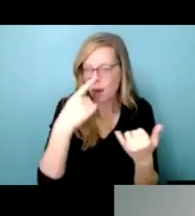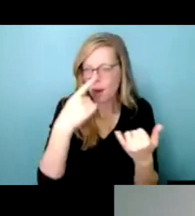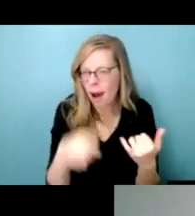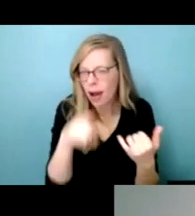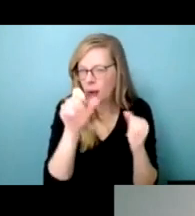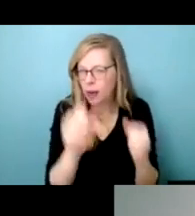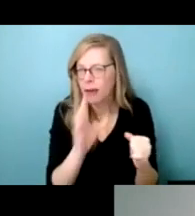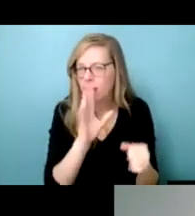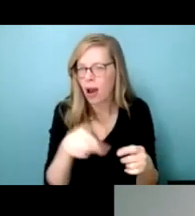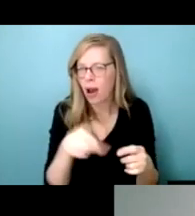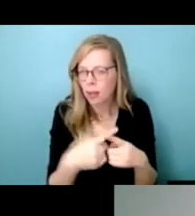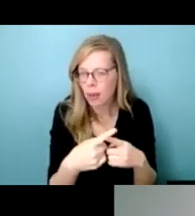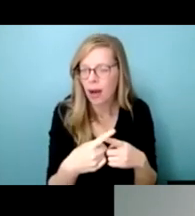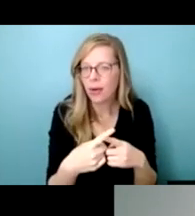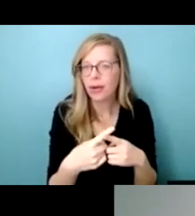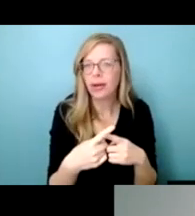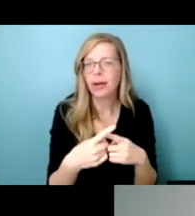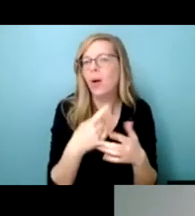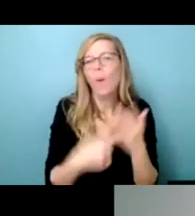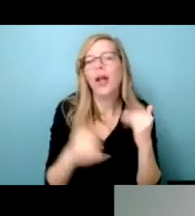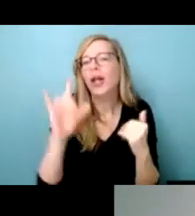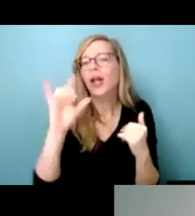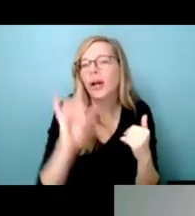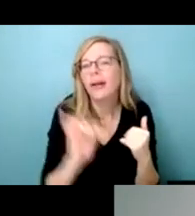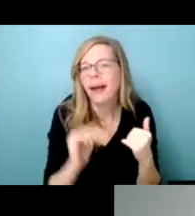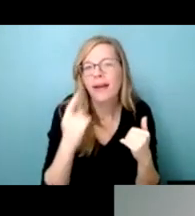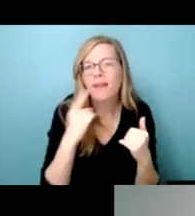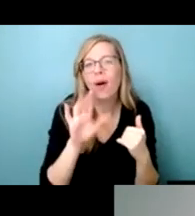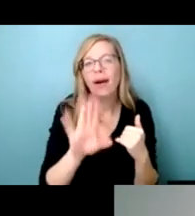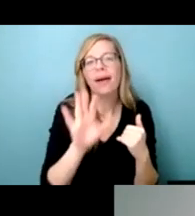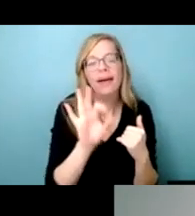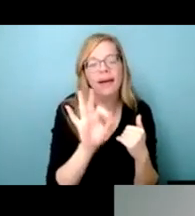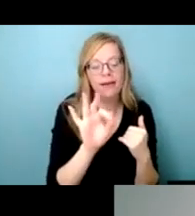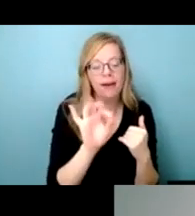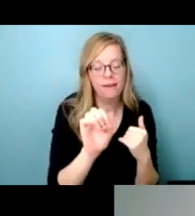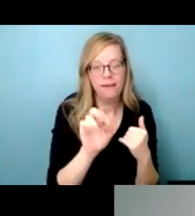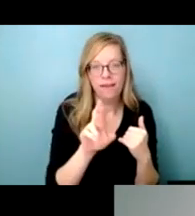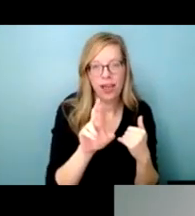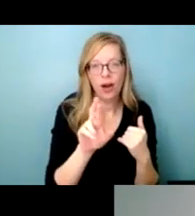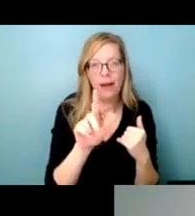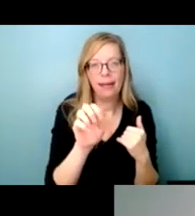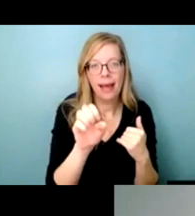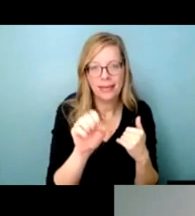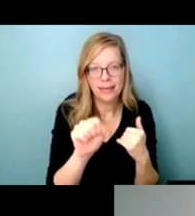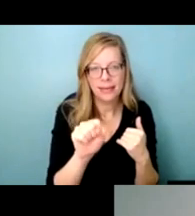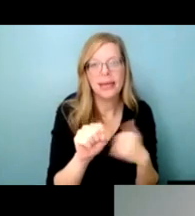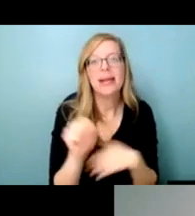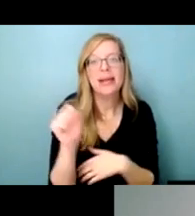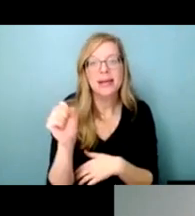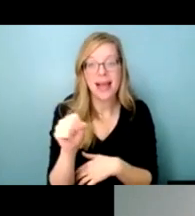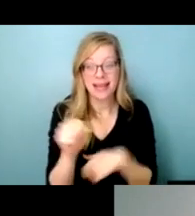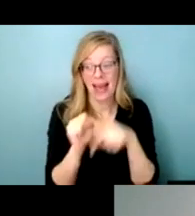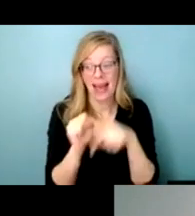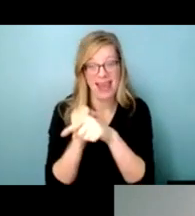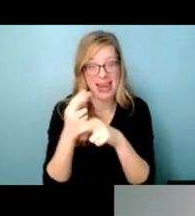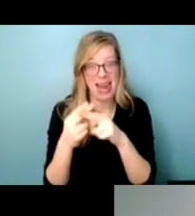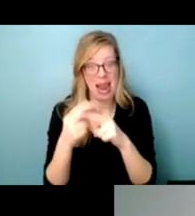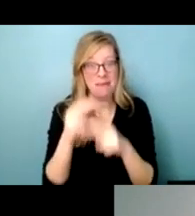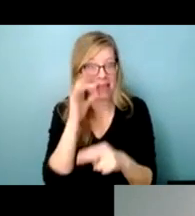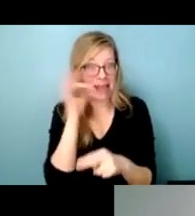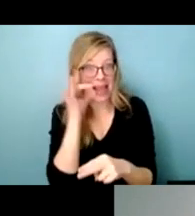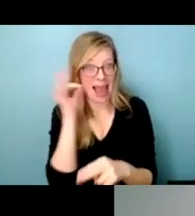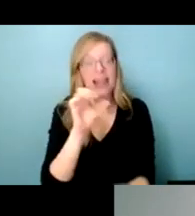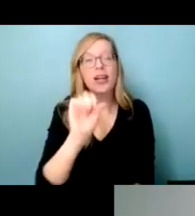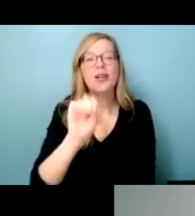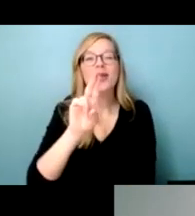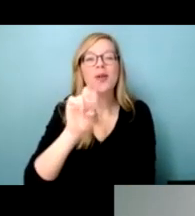about what that looks like for Fearless? Yeah, this is Sushi, just in case anyone's wondering who keeps walking